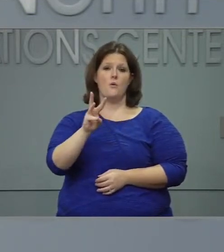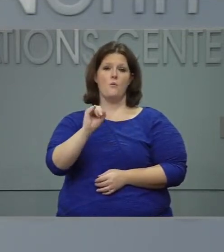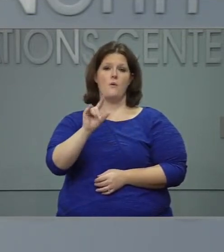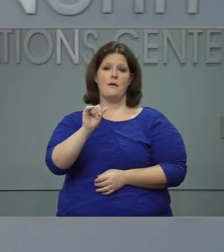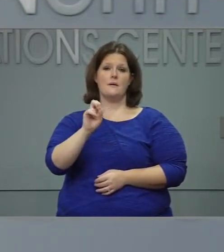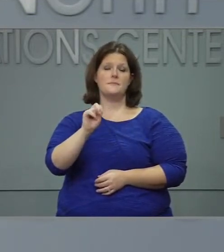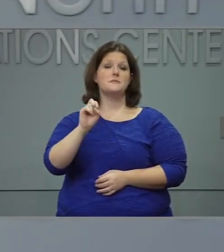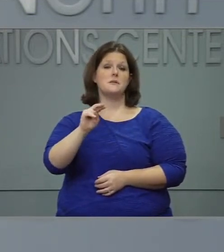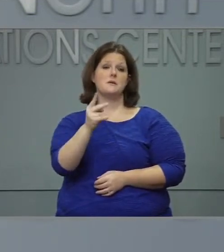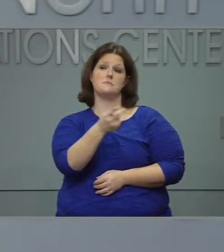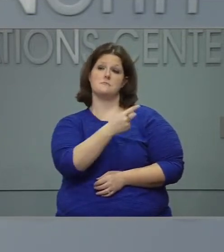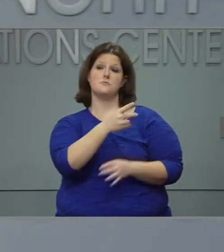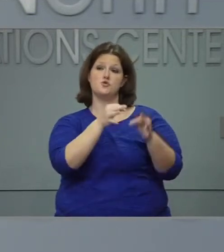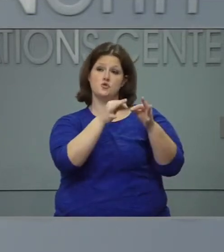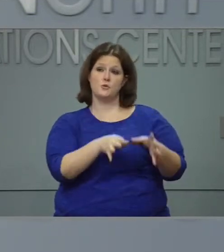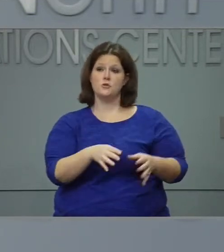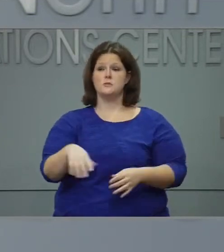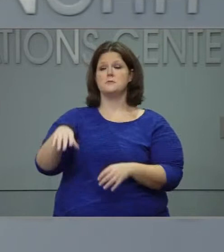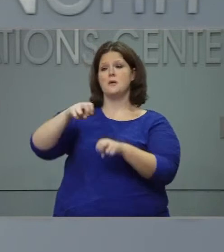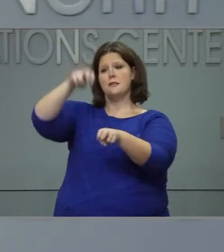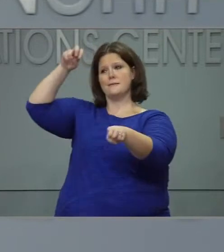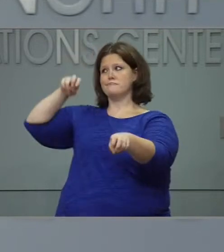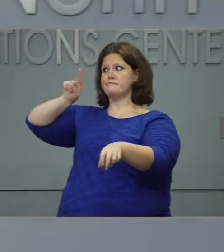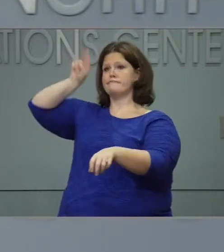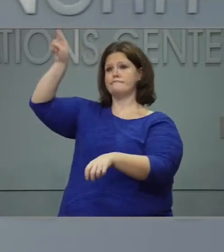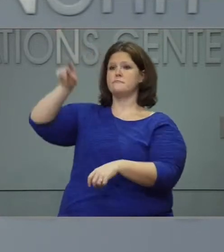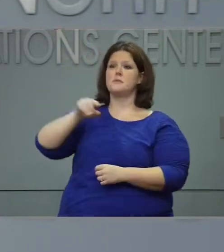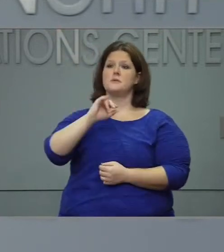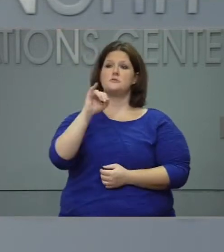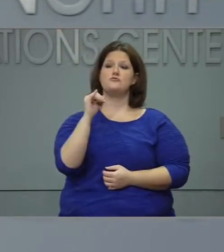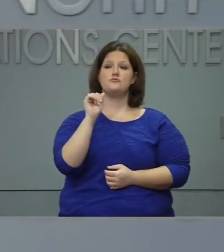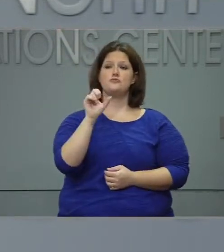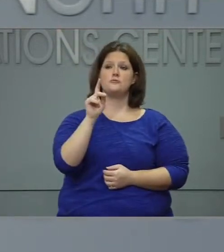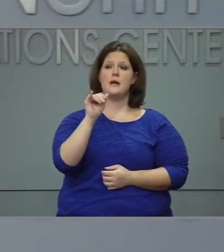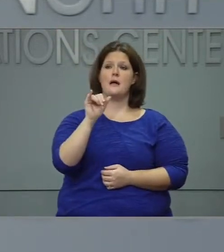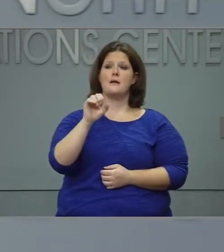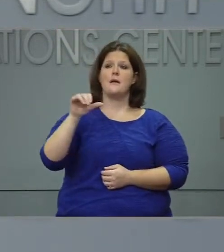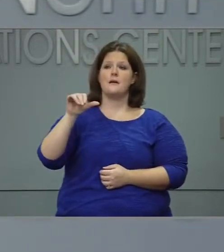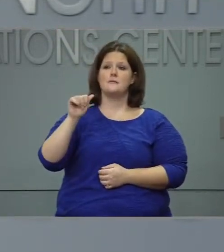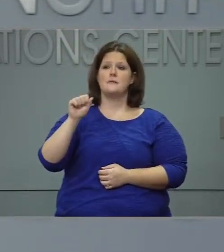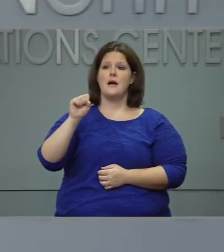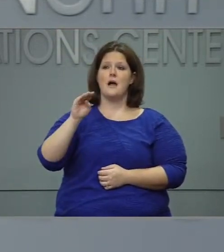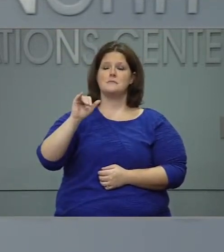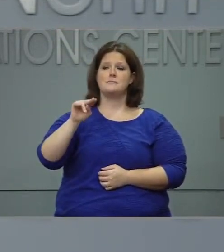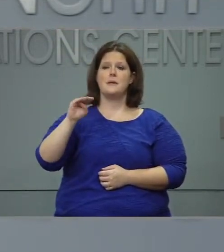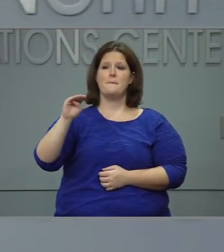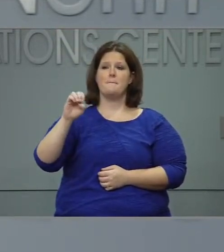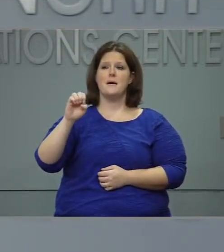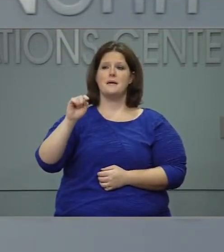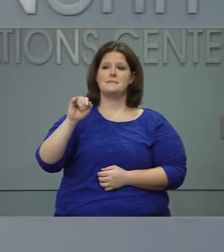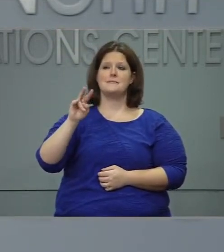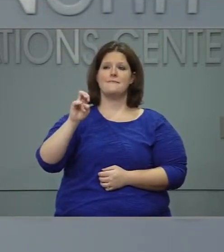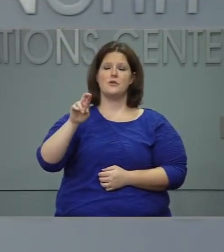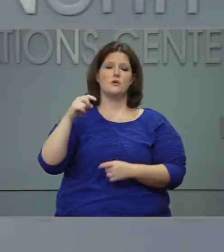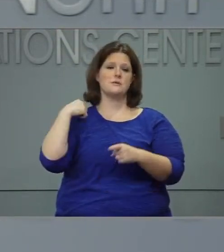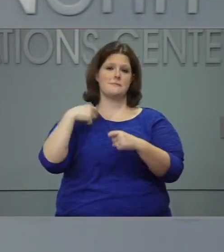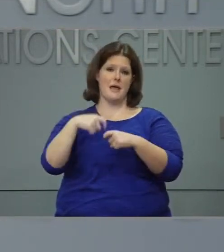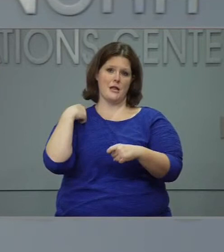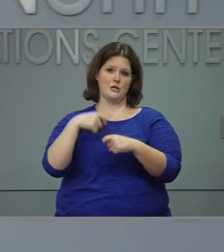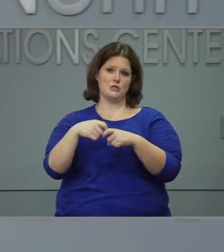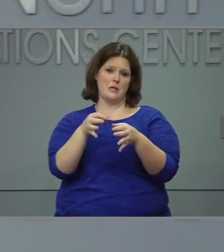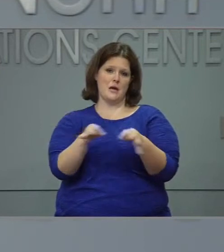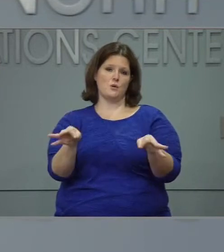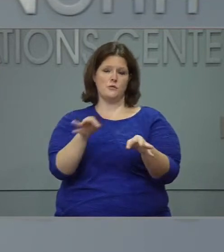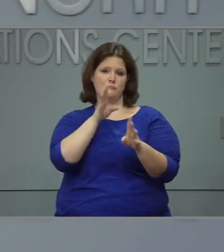language interpreters, and behind the scenes, Jackie and Jasmine Mativier are our Spanish language interpreters. We'll now take